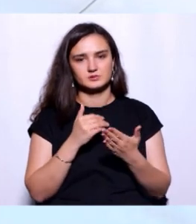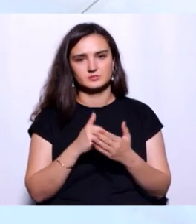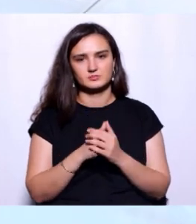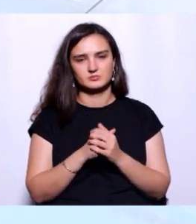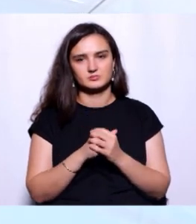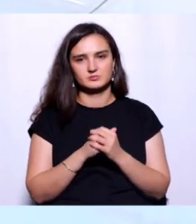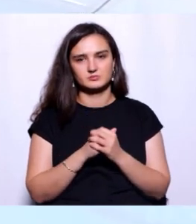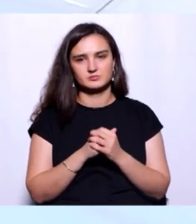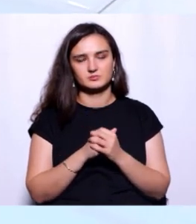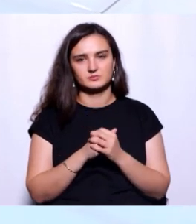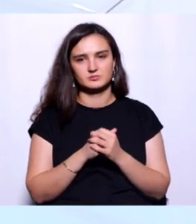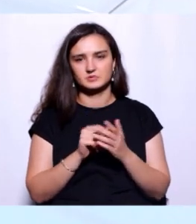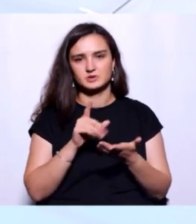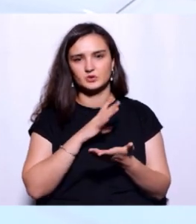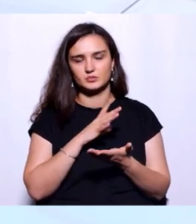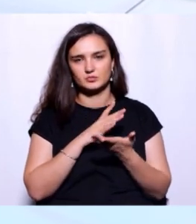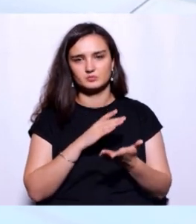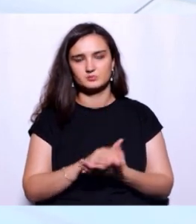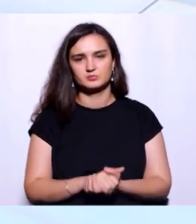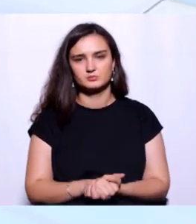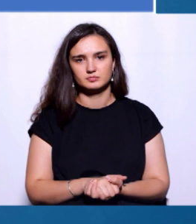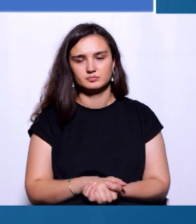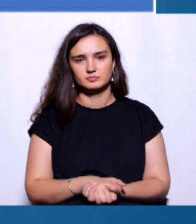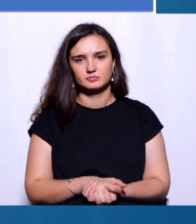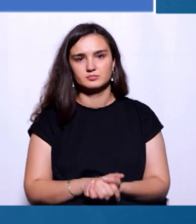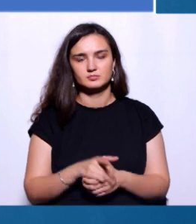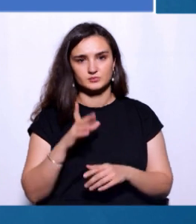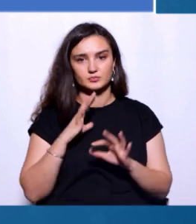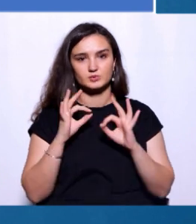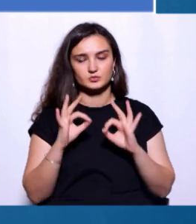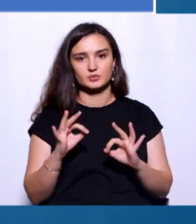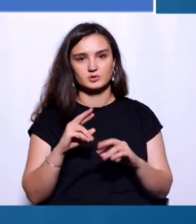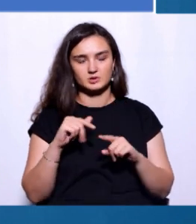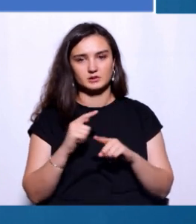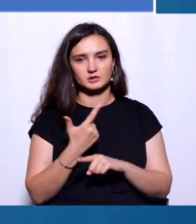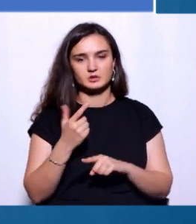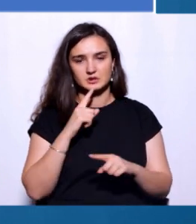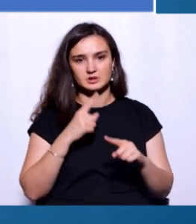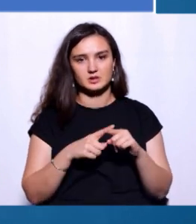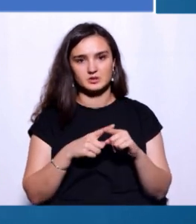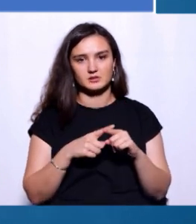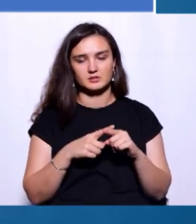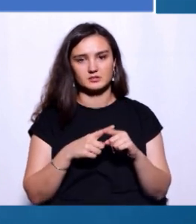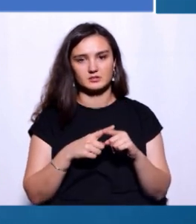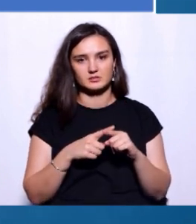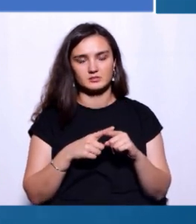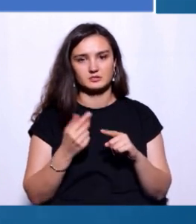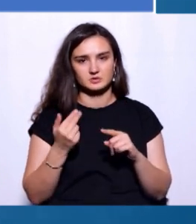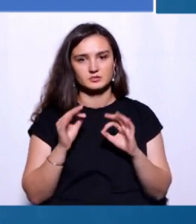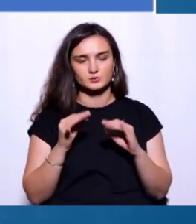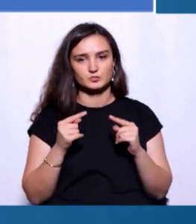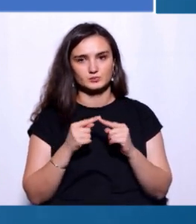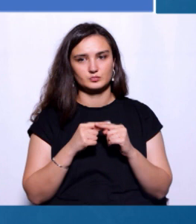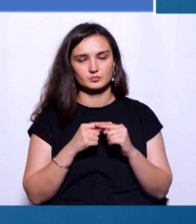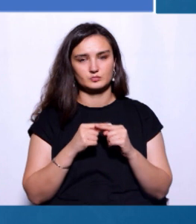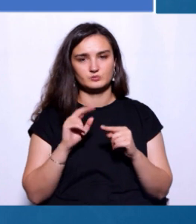much. Oh, what was it? Oh, that was right. Thanks yes. again. Sister. Yes. Yeah? For sure,